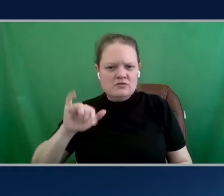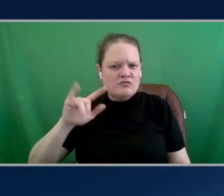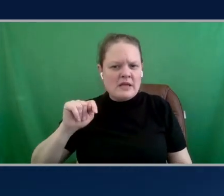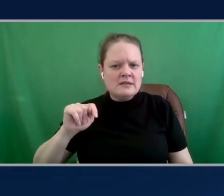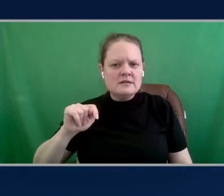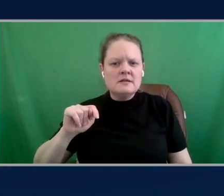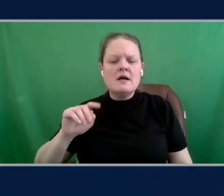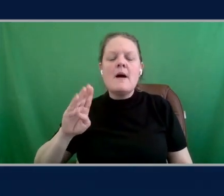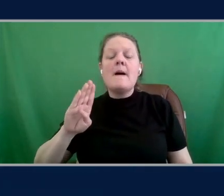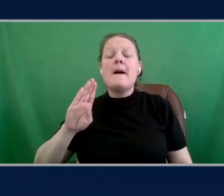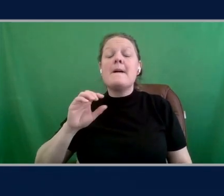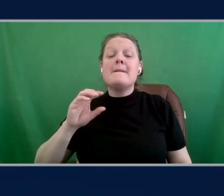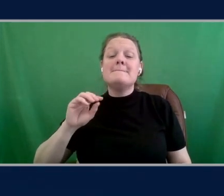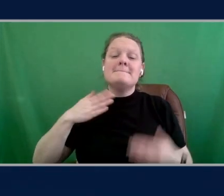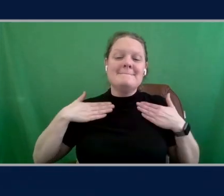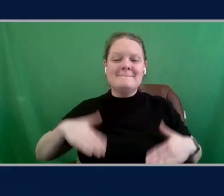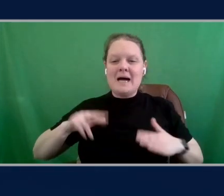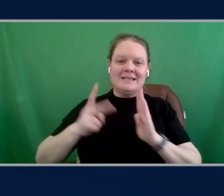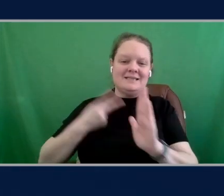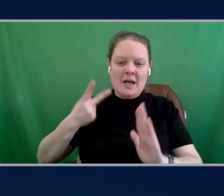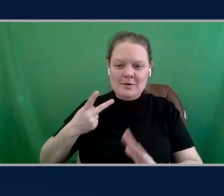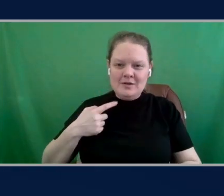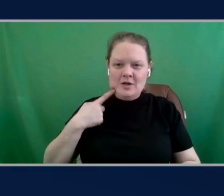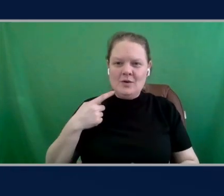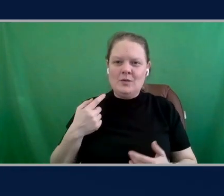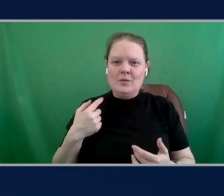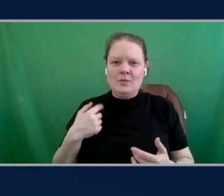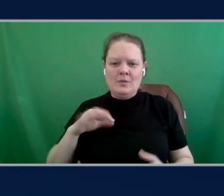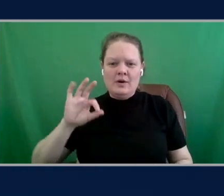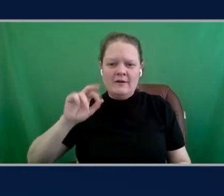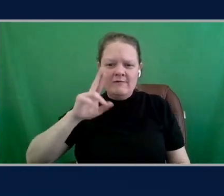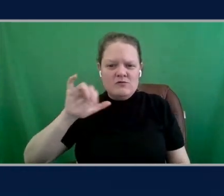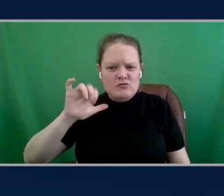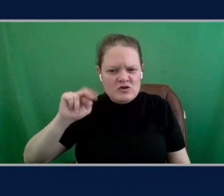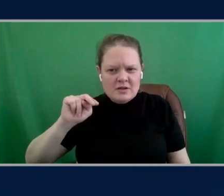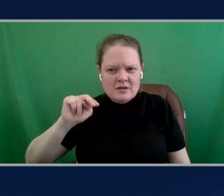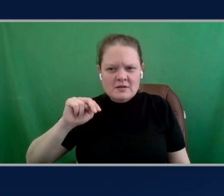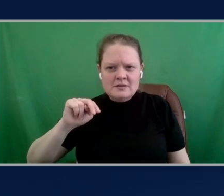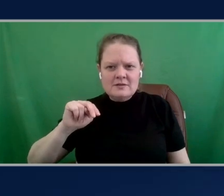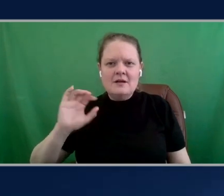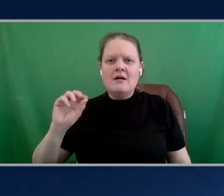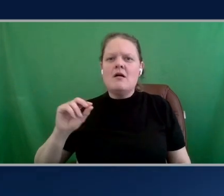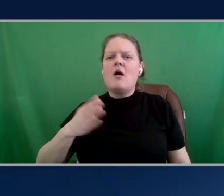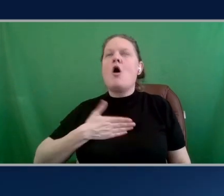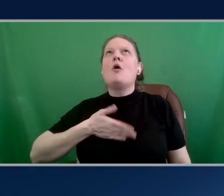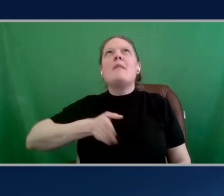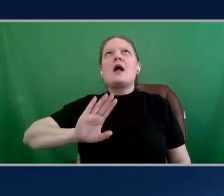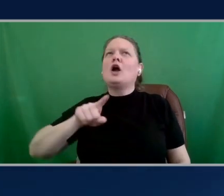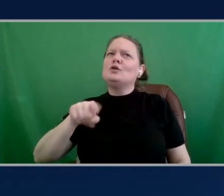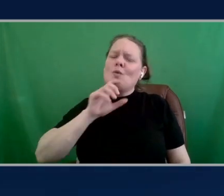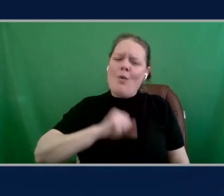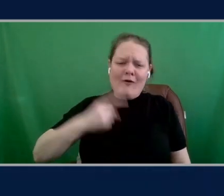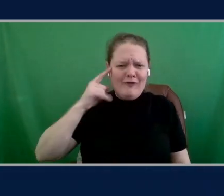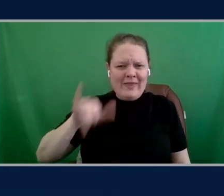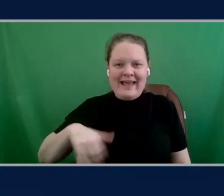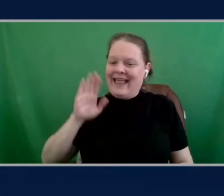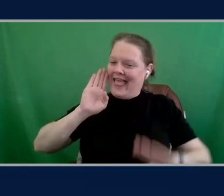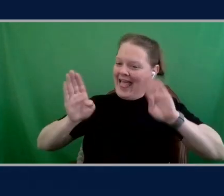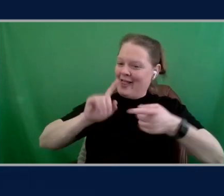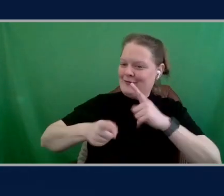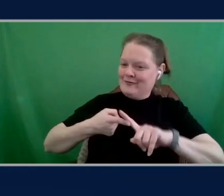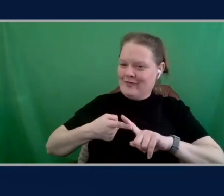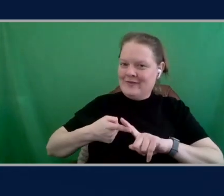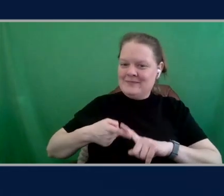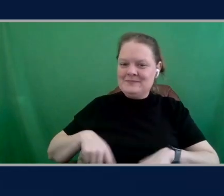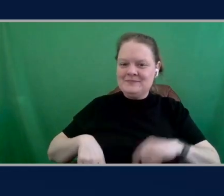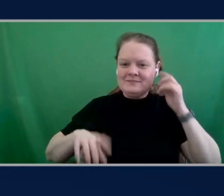body double for Darko. We can also fusion touch. Come on, Quibbs. God, you're too old for this. Hi, friends. My name is Darko. I'm